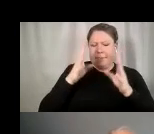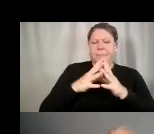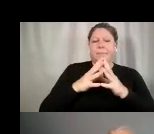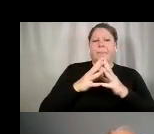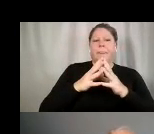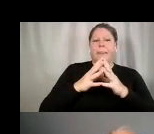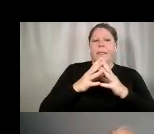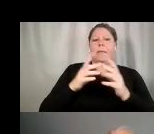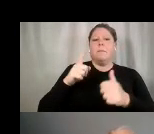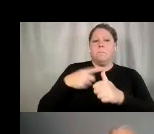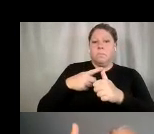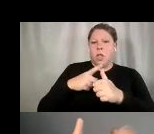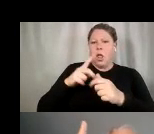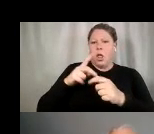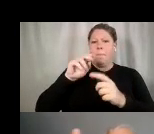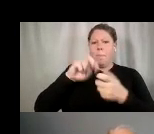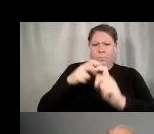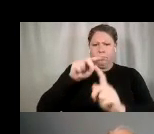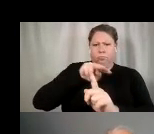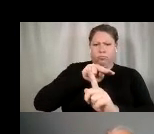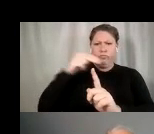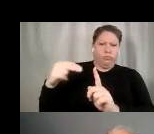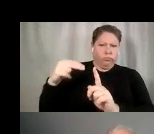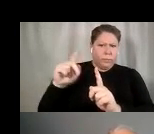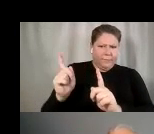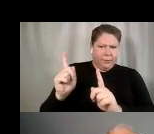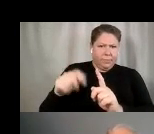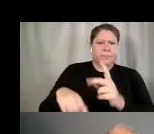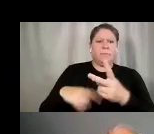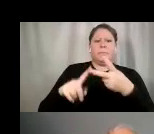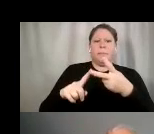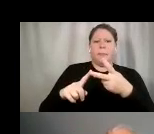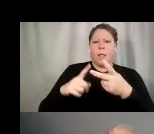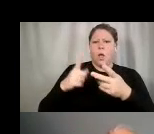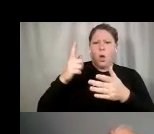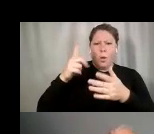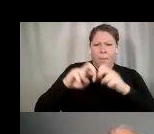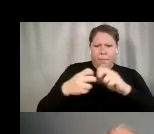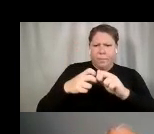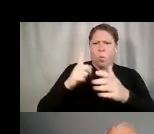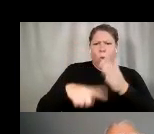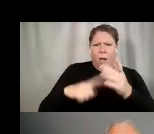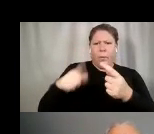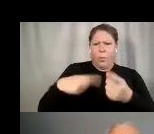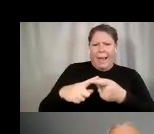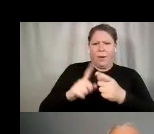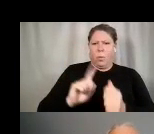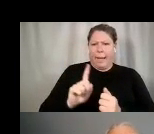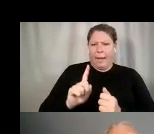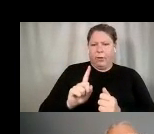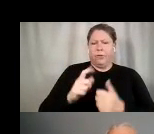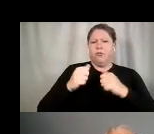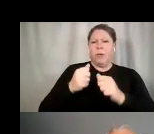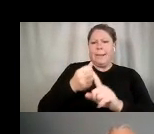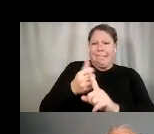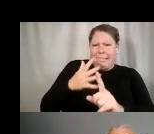problem differently. Number 2 is start breaking the problem down into what, when, or where. Try to define some of the attributes. Go